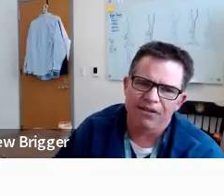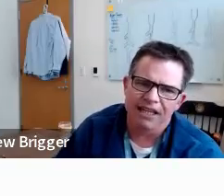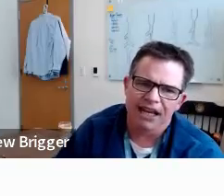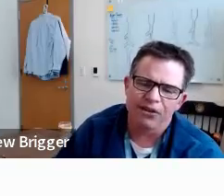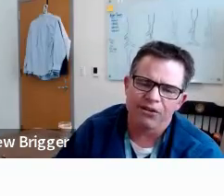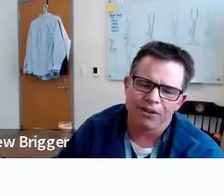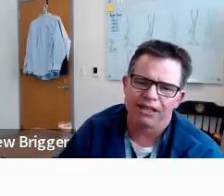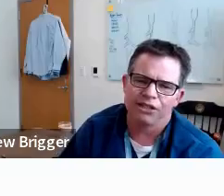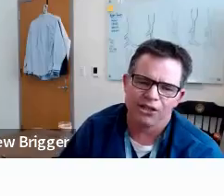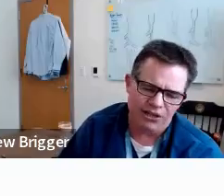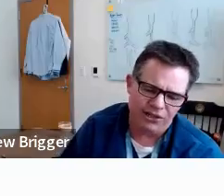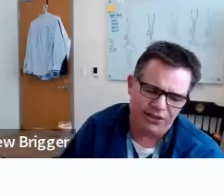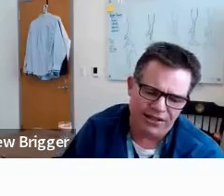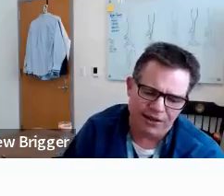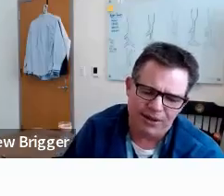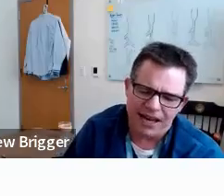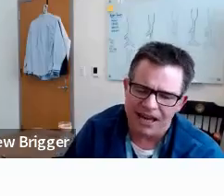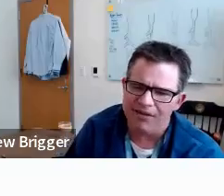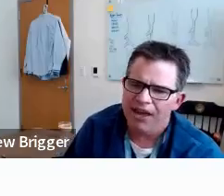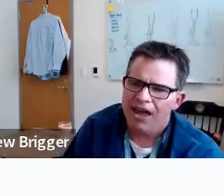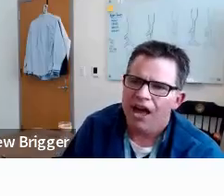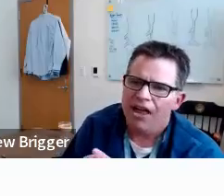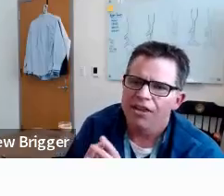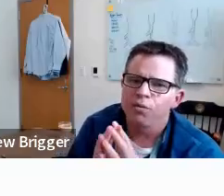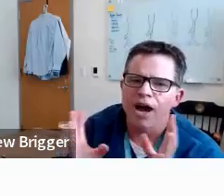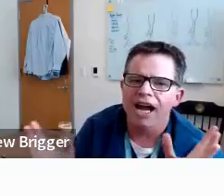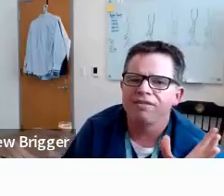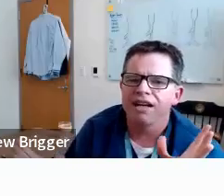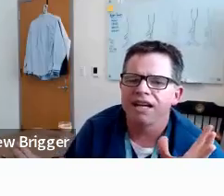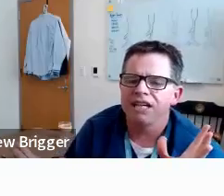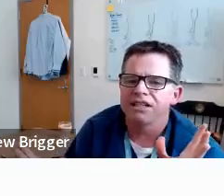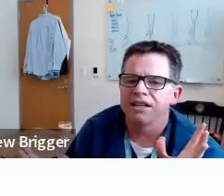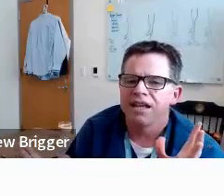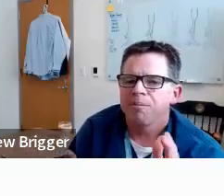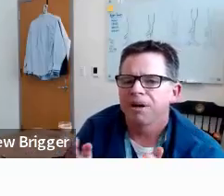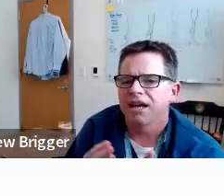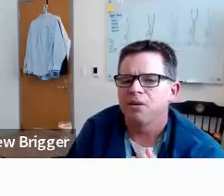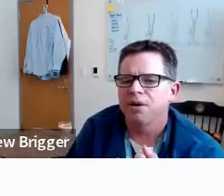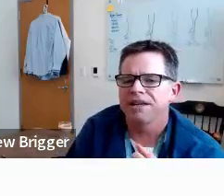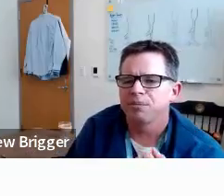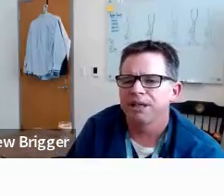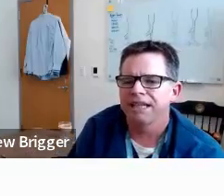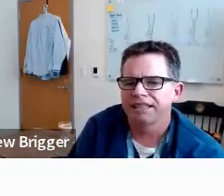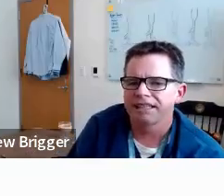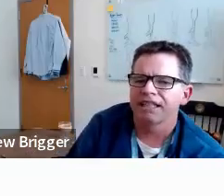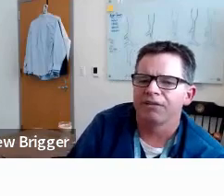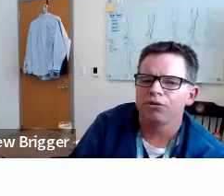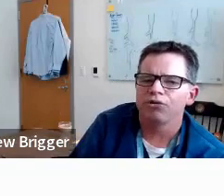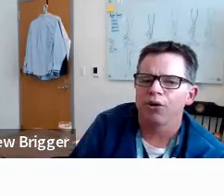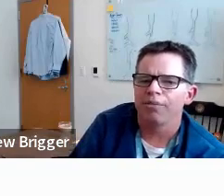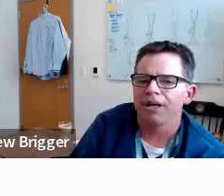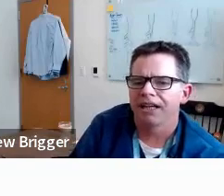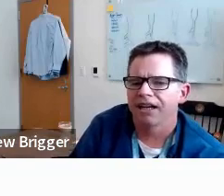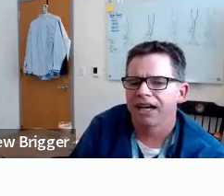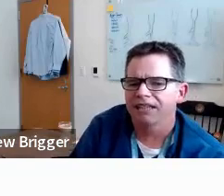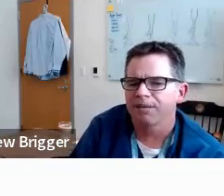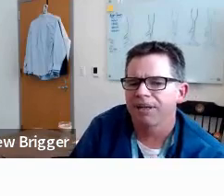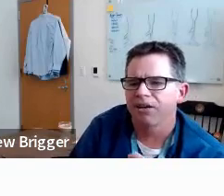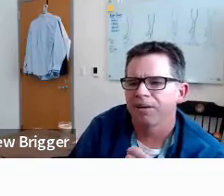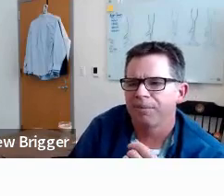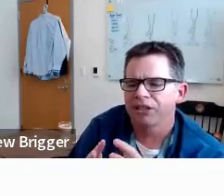of fits into everything else with the chargers is that we have this wide variation. But I'd say one thing is pretty consistent. If you show